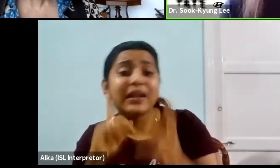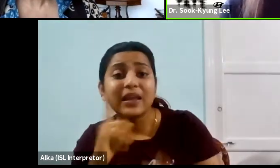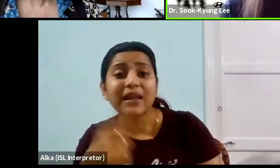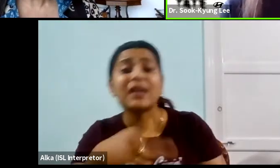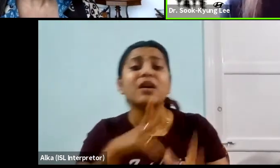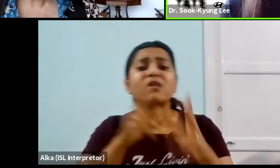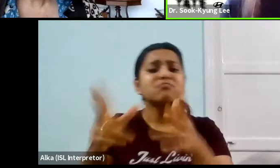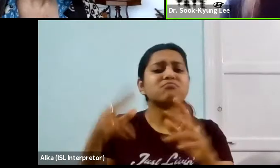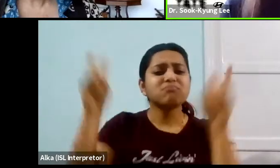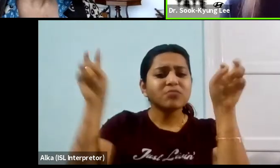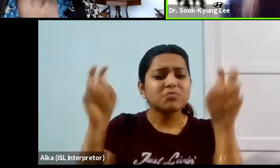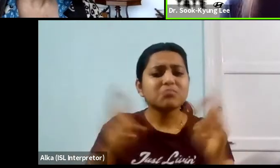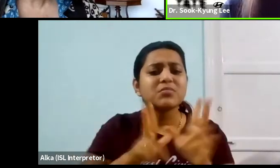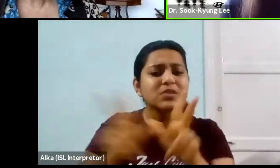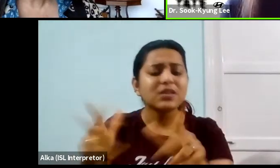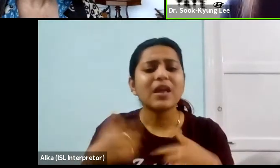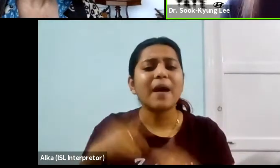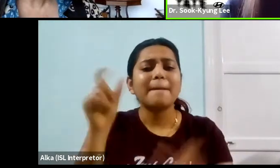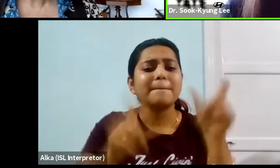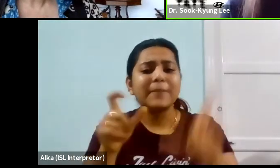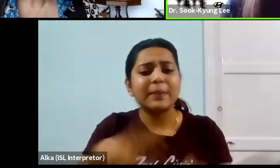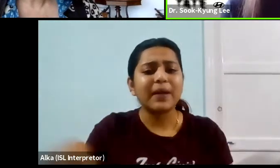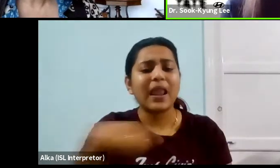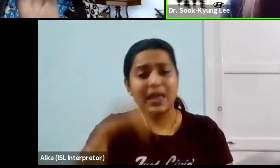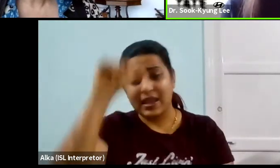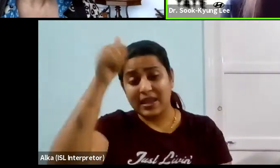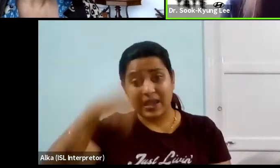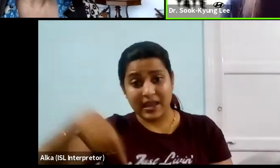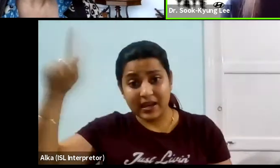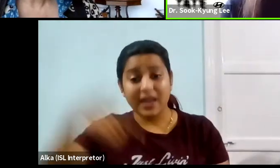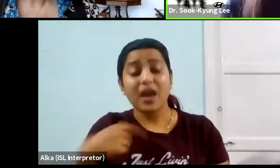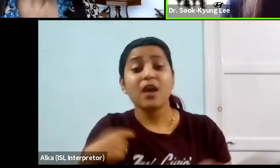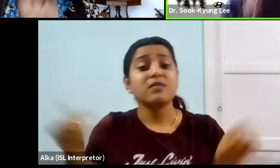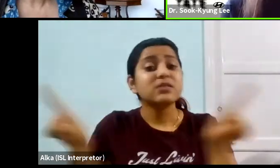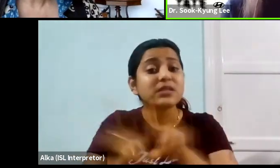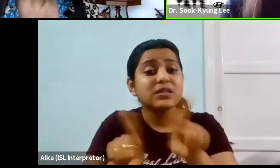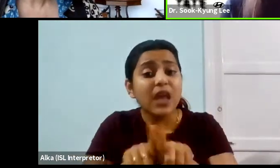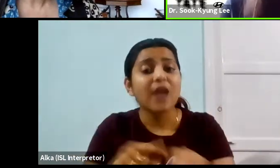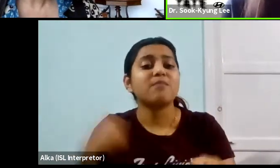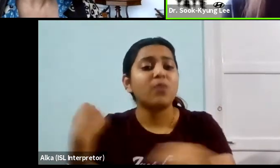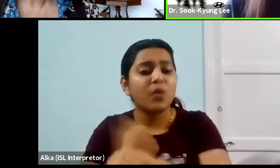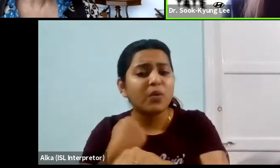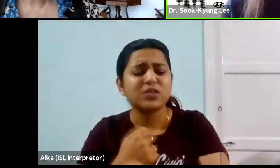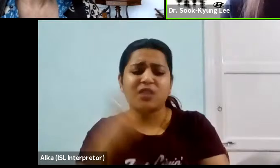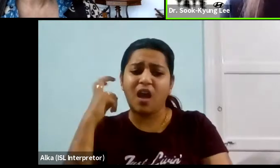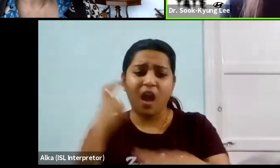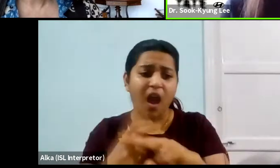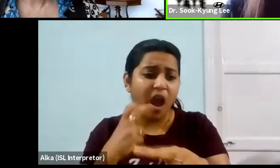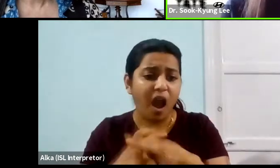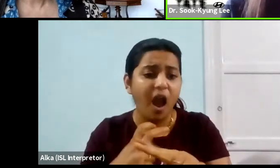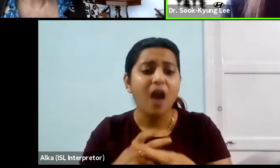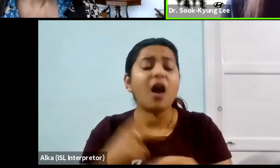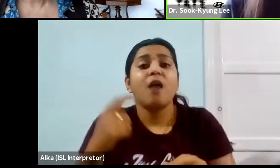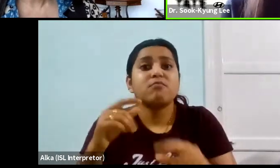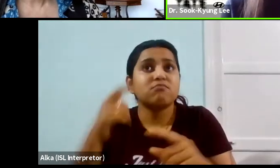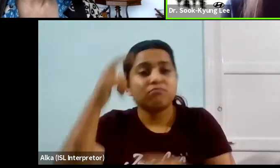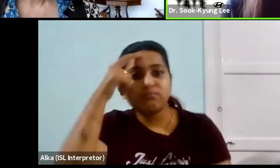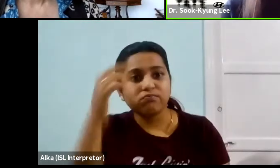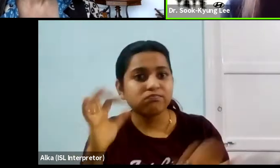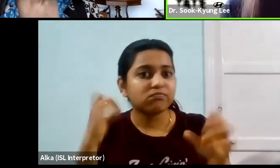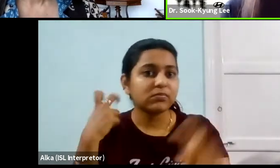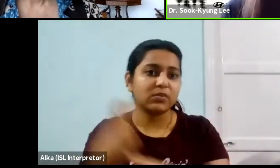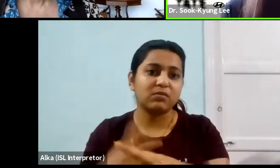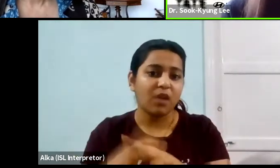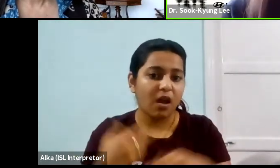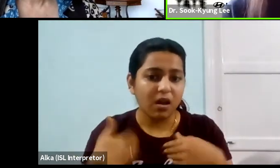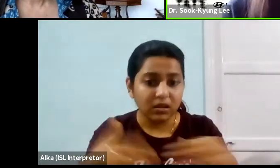are also with the people in India who seem to be going through a very difficult and challenging time, and I do